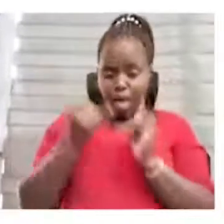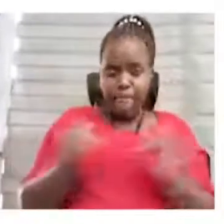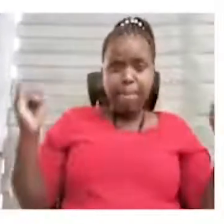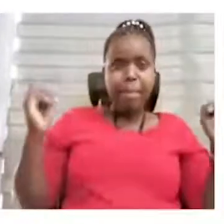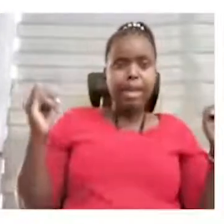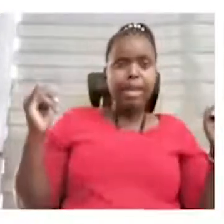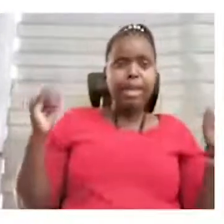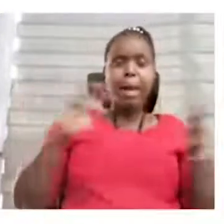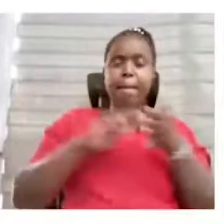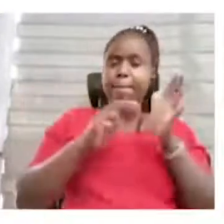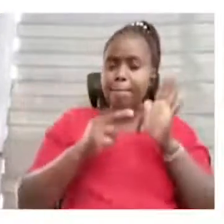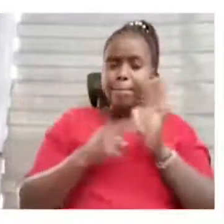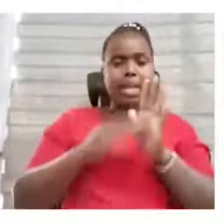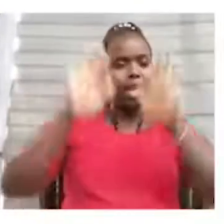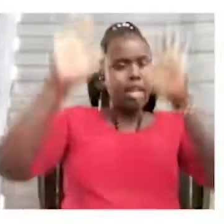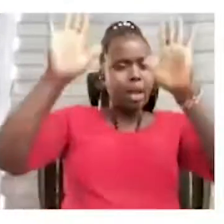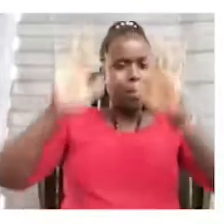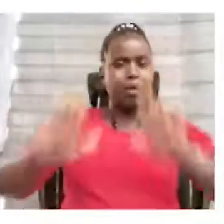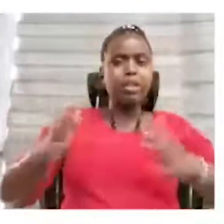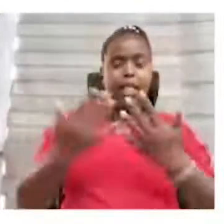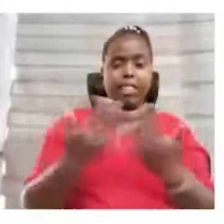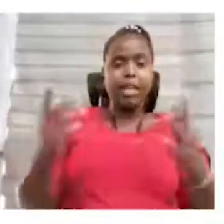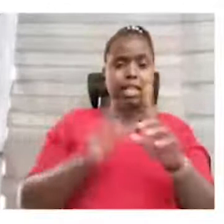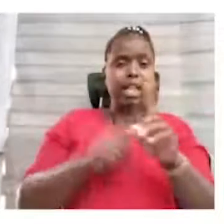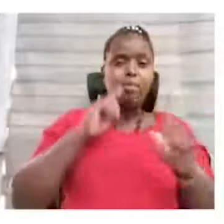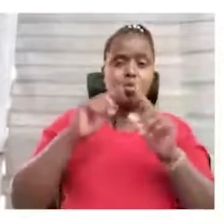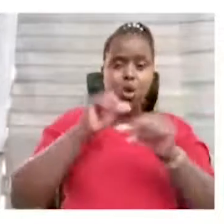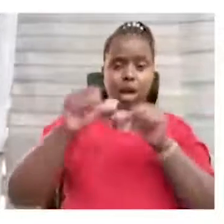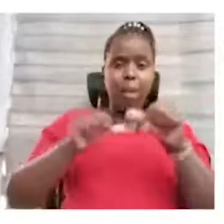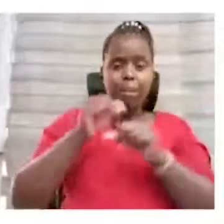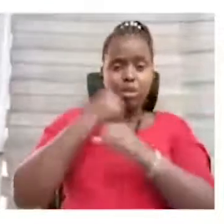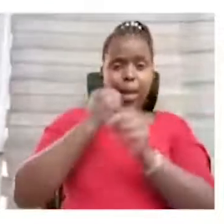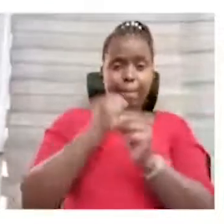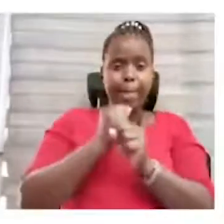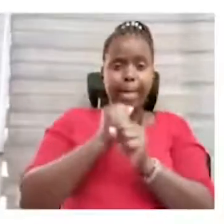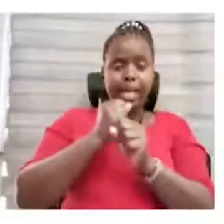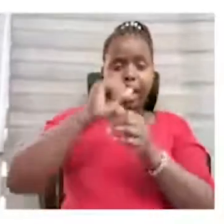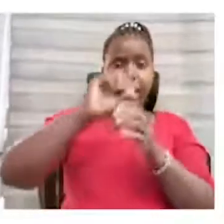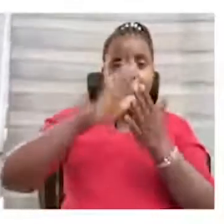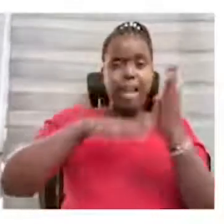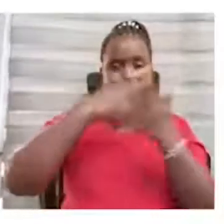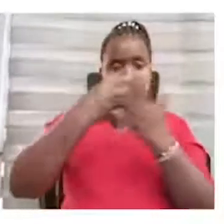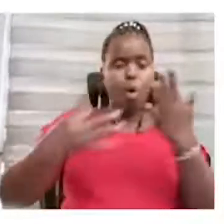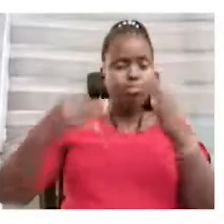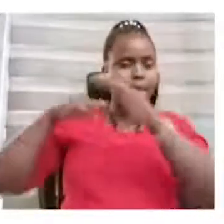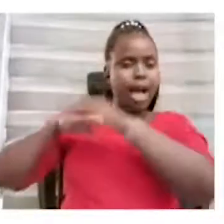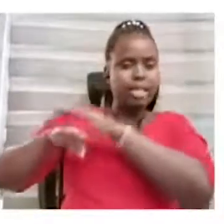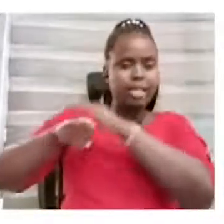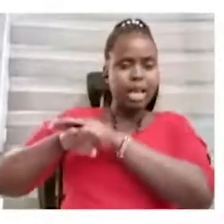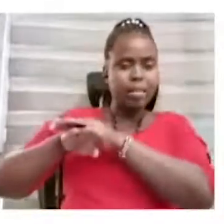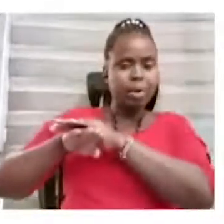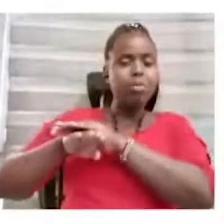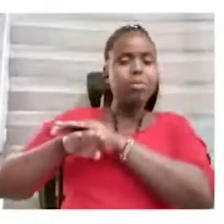key principle for us when we think about making the platform as accessible as possible. The